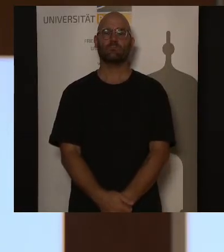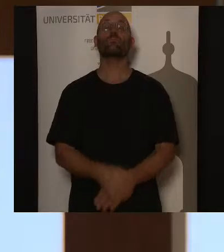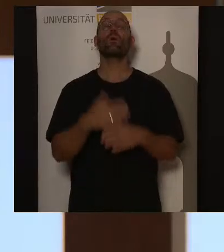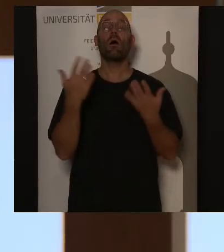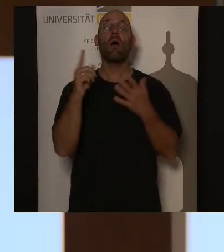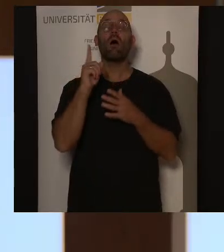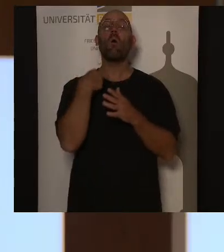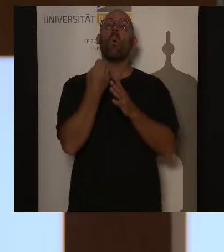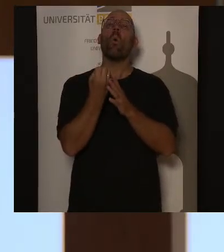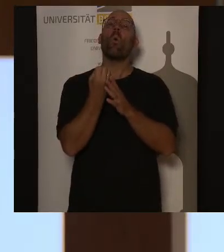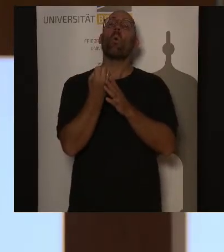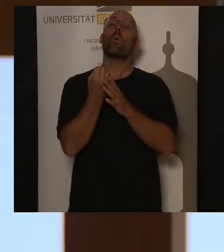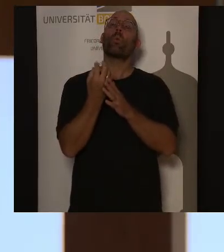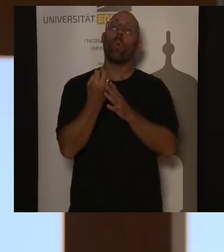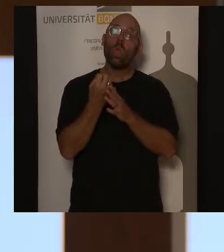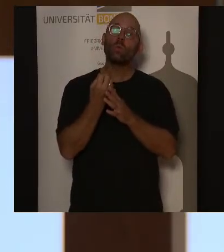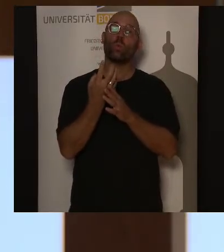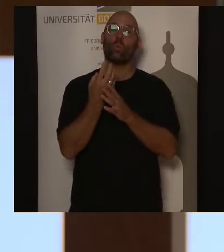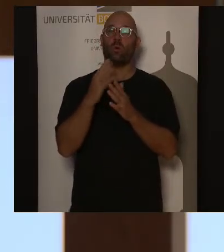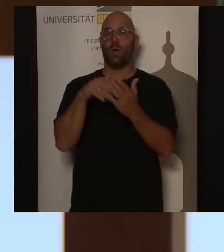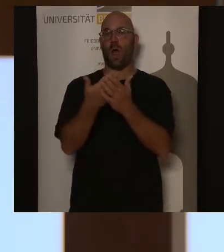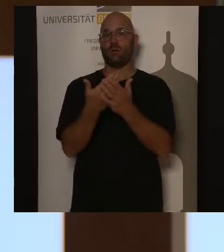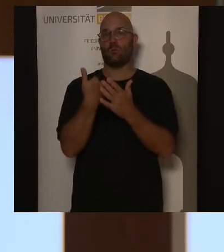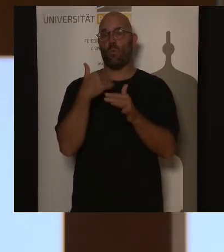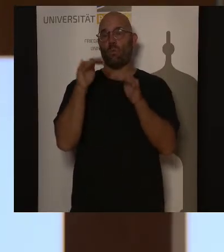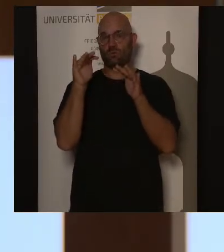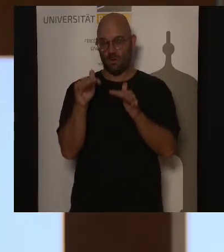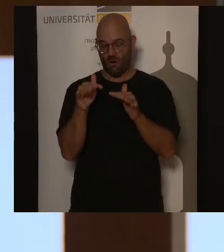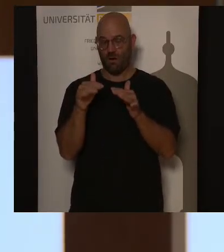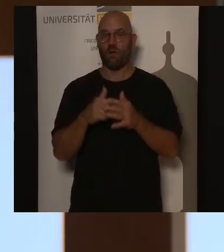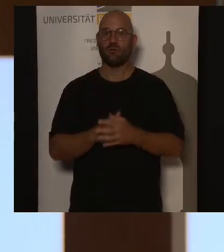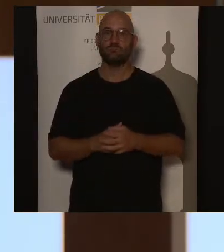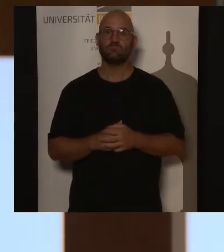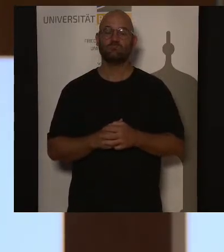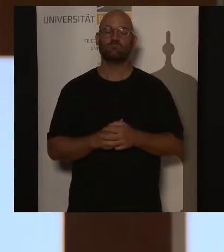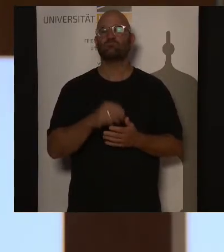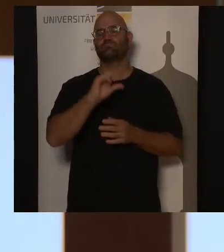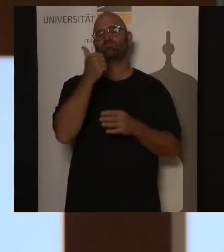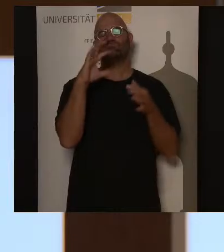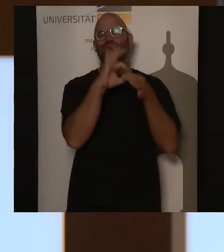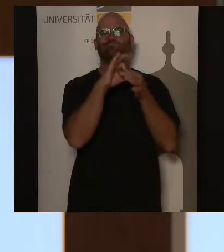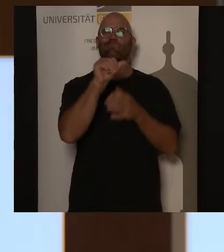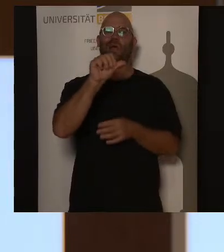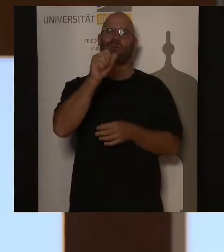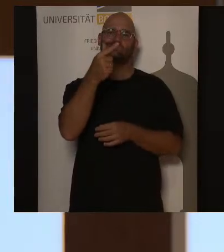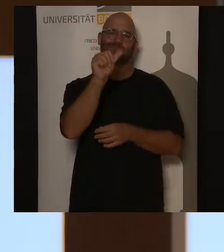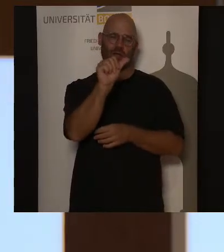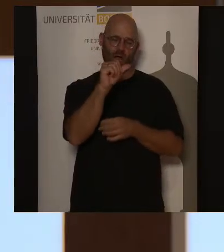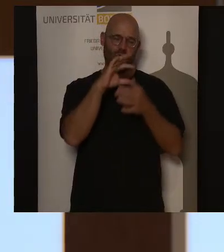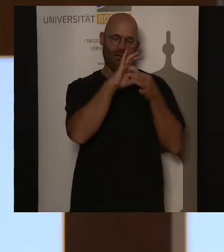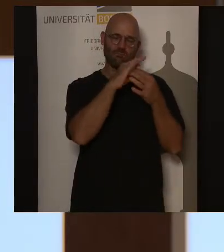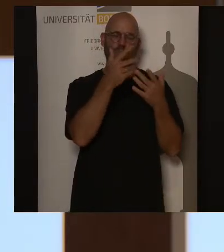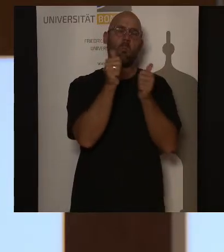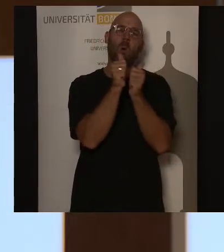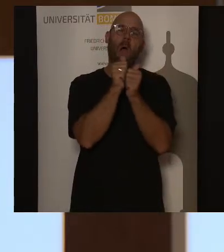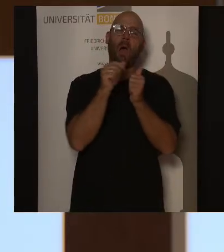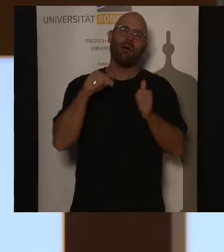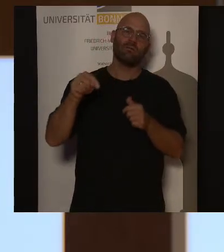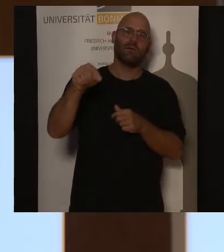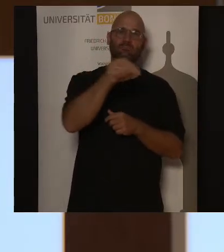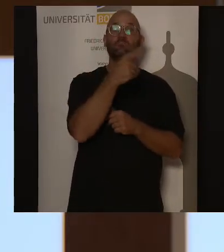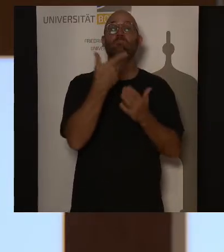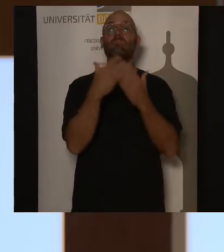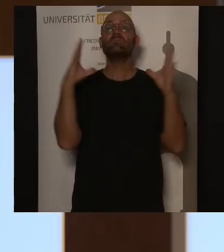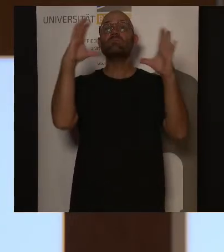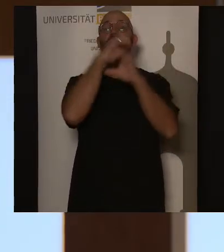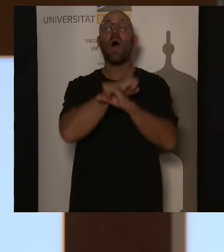the fifth requirement of students is that we have a cultural offering in partnership